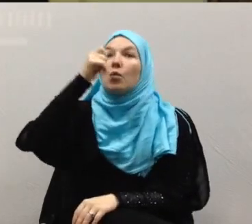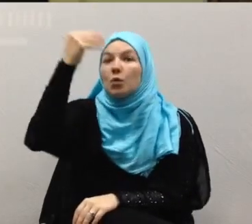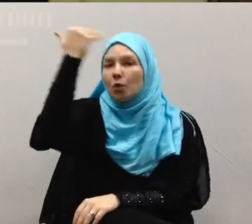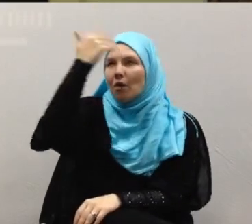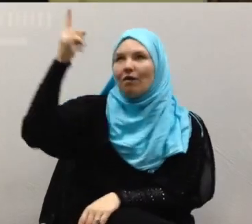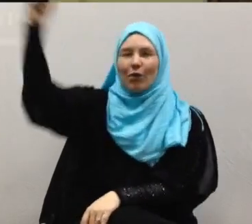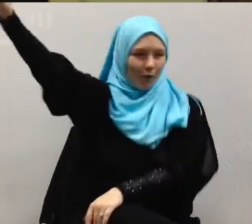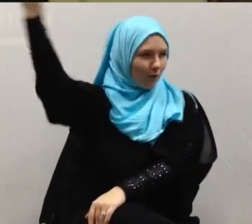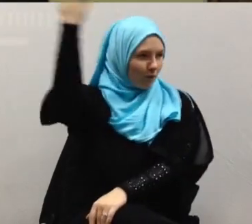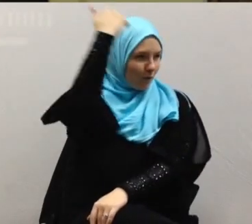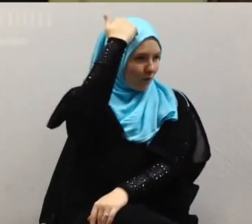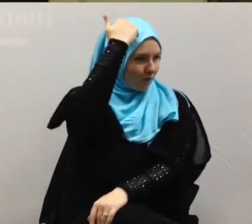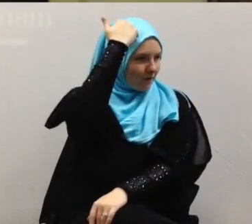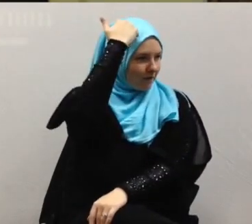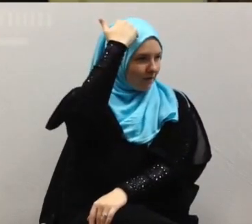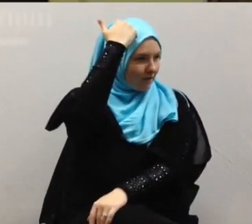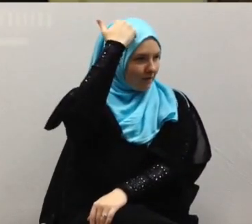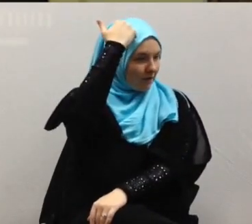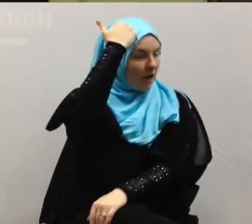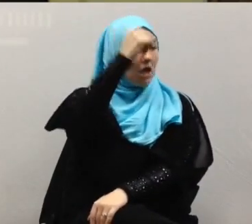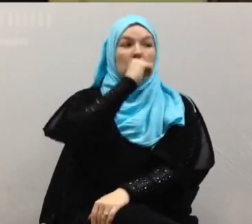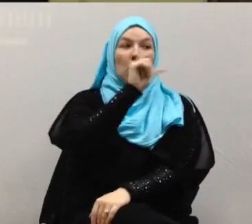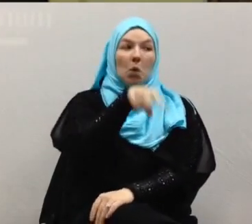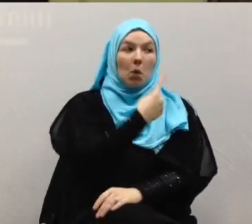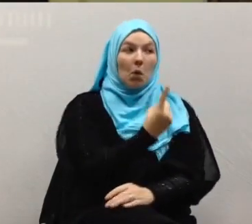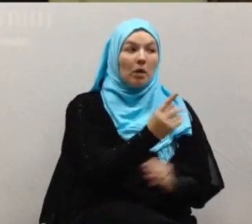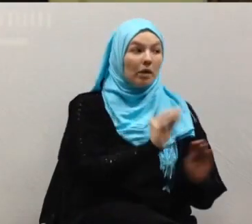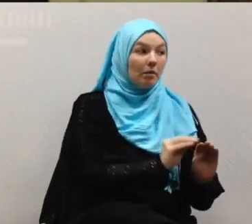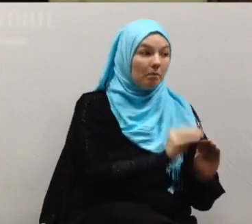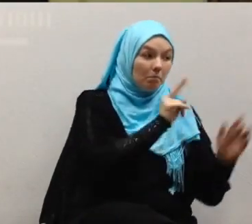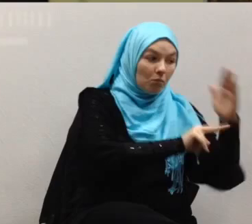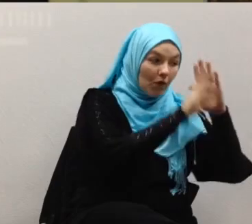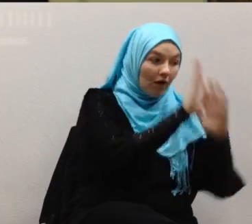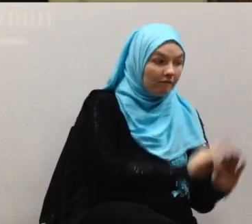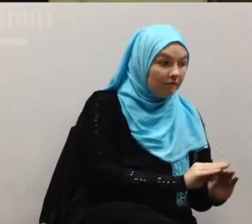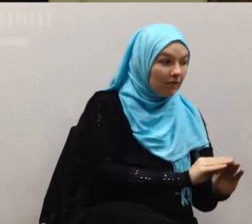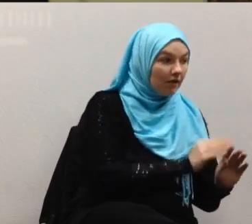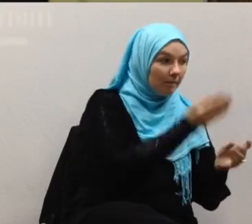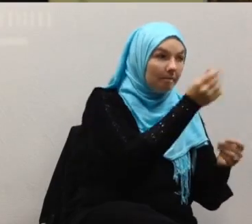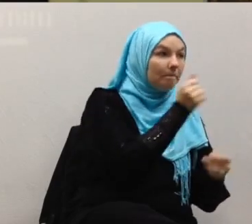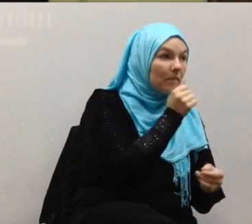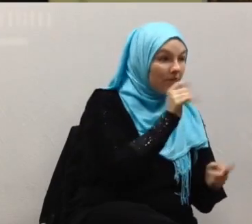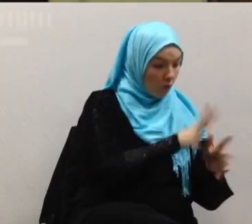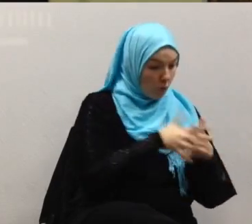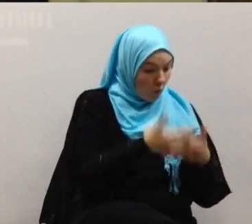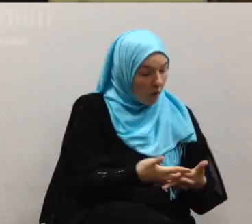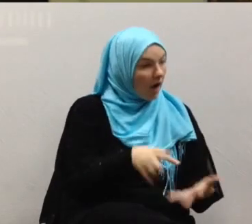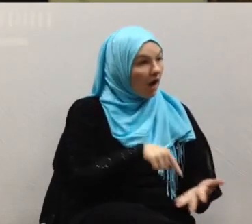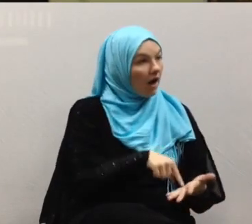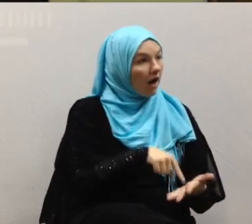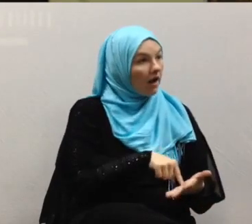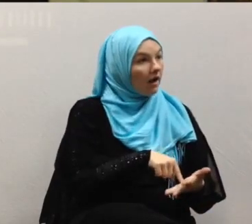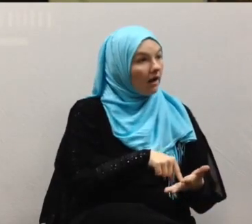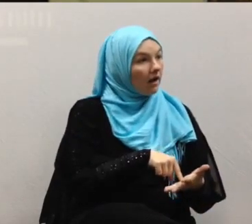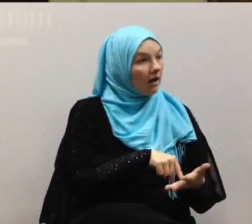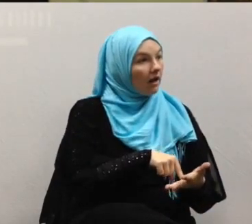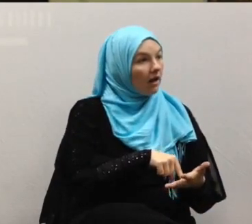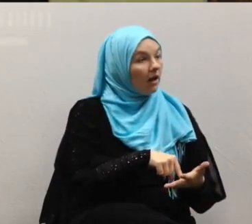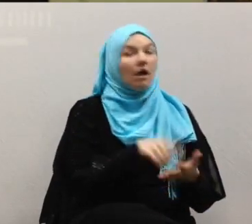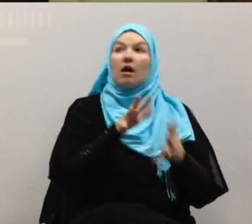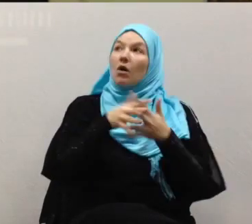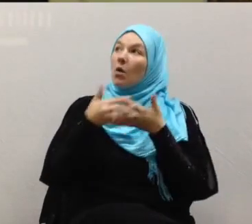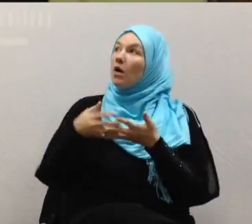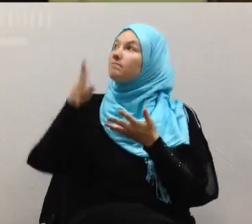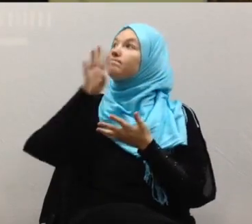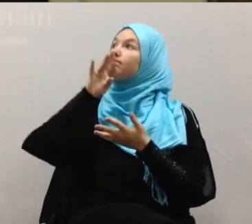not only to the Prophet privately, but to the believers. This Quran was recited as the caravan was going back from